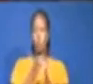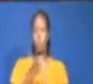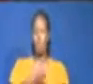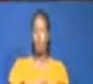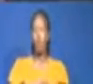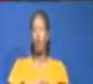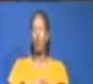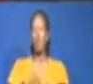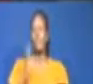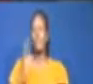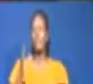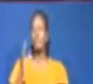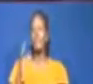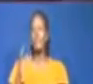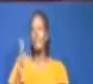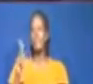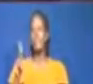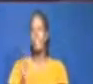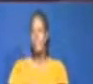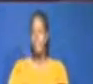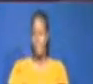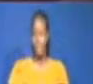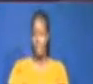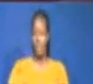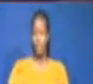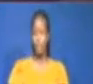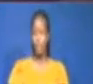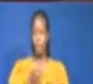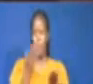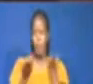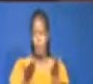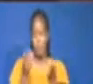sorry. So maybe I can clarify the context.